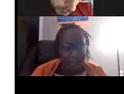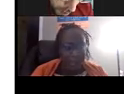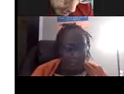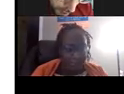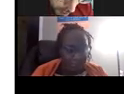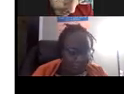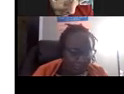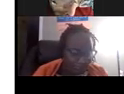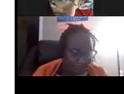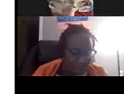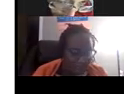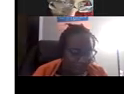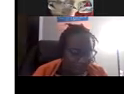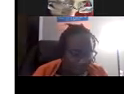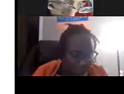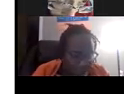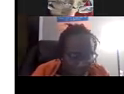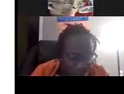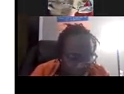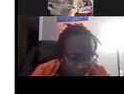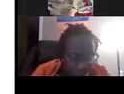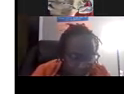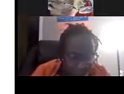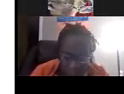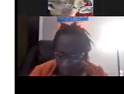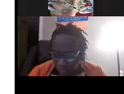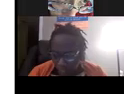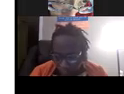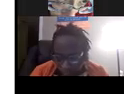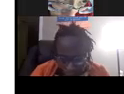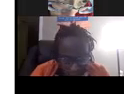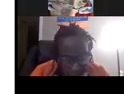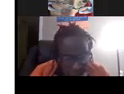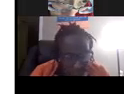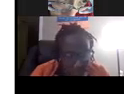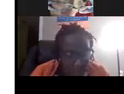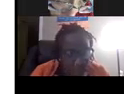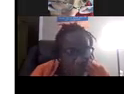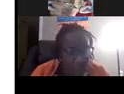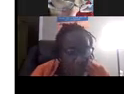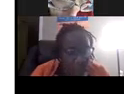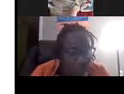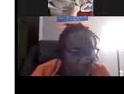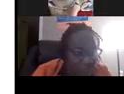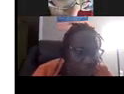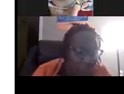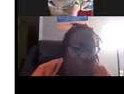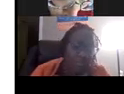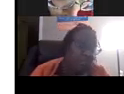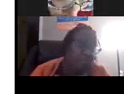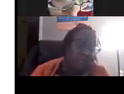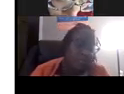going to speak? I wanted to point out that in the Synoptic Gospels, there's the